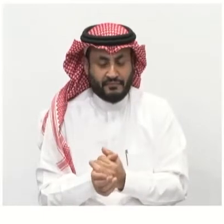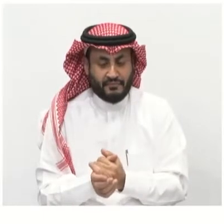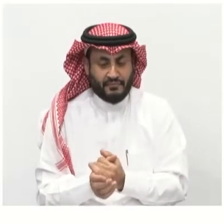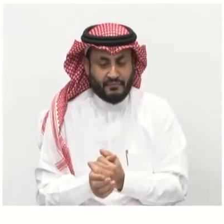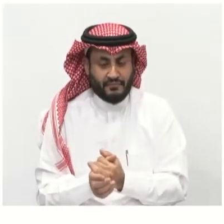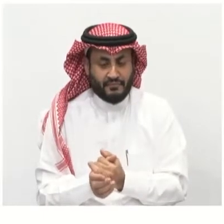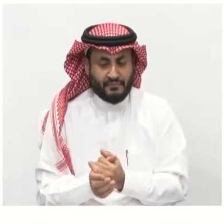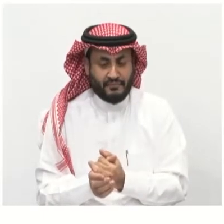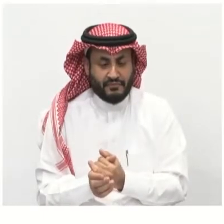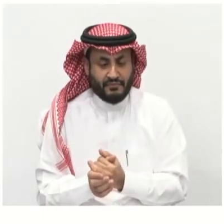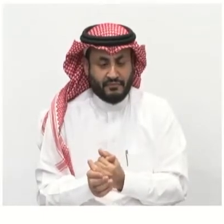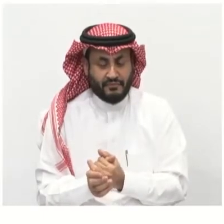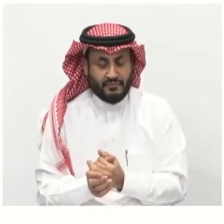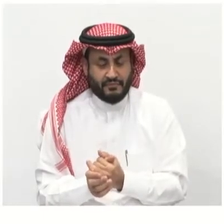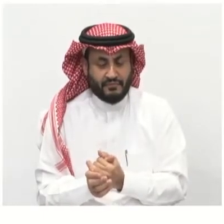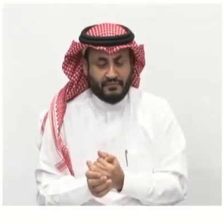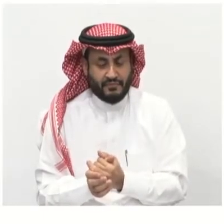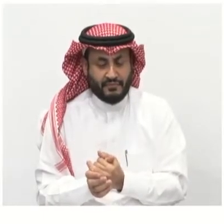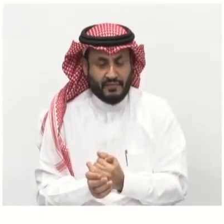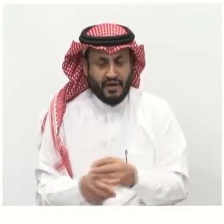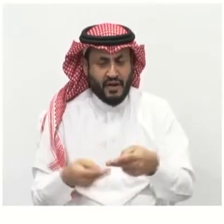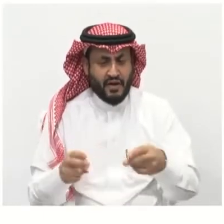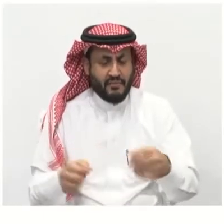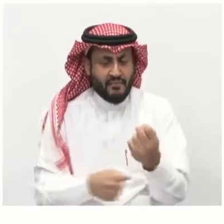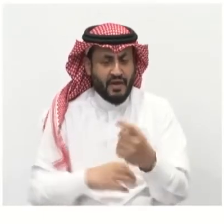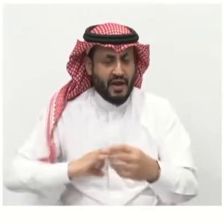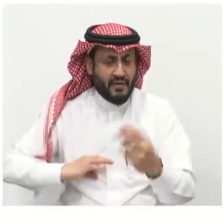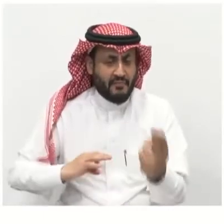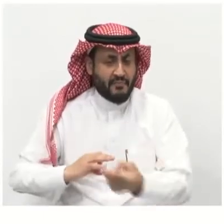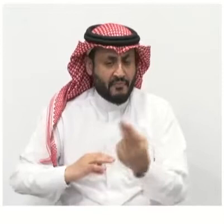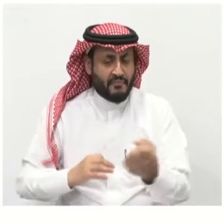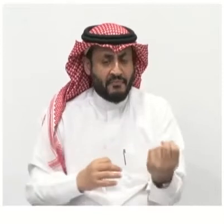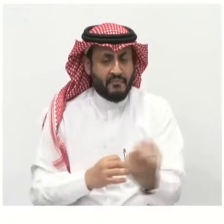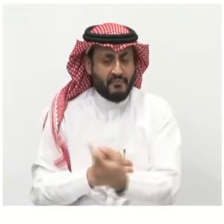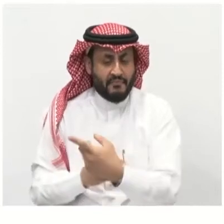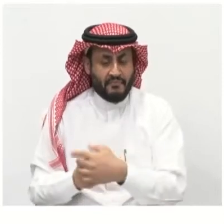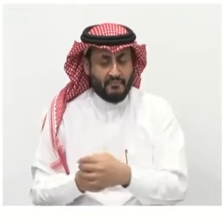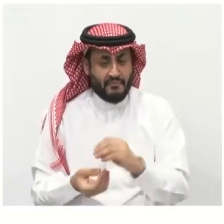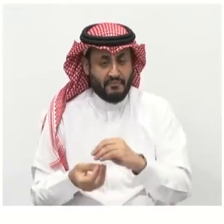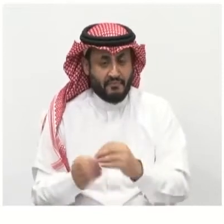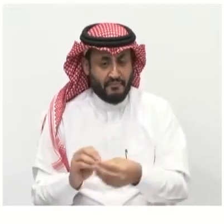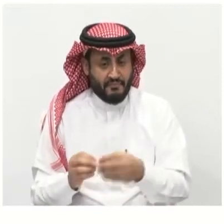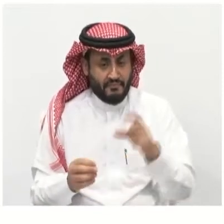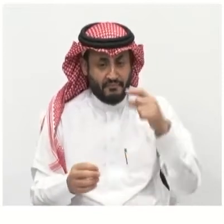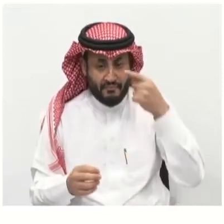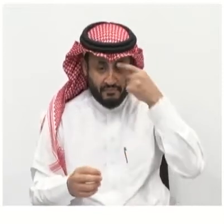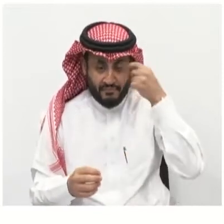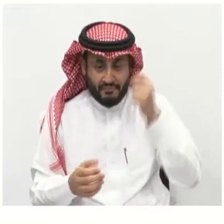Her favorite things to draw are different kinds of flowers, especially